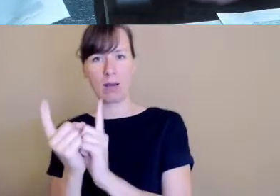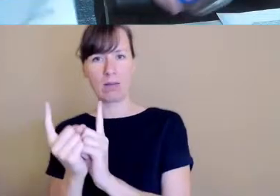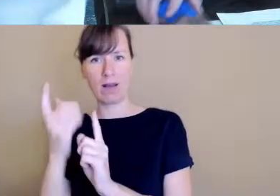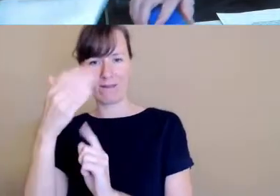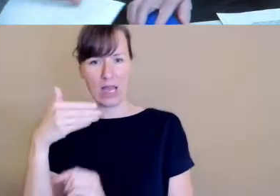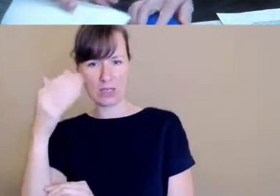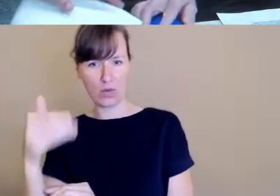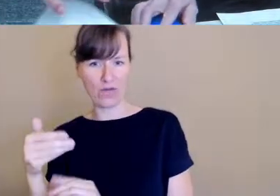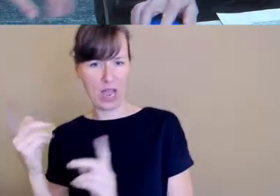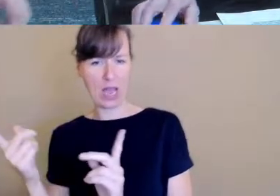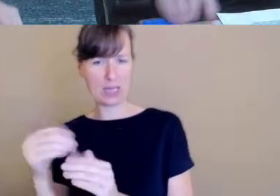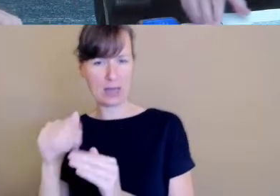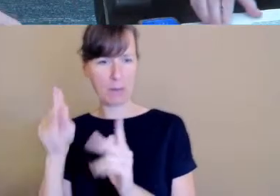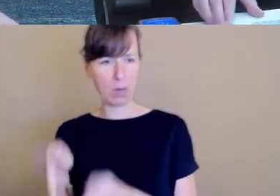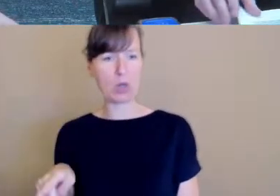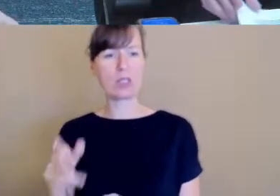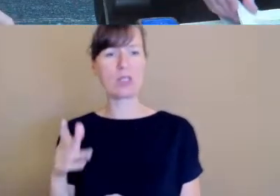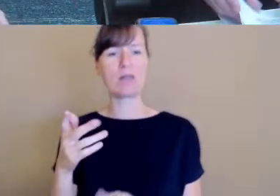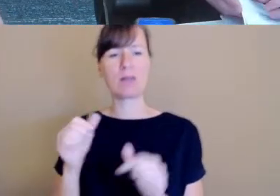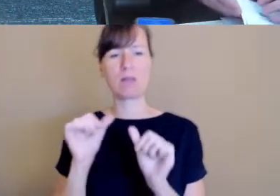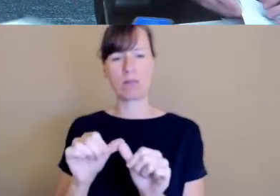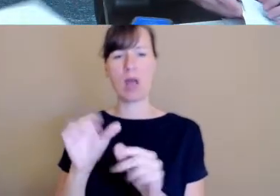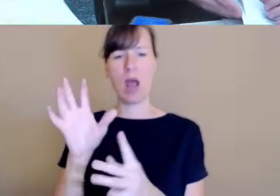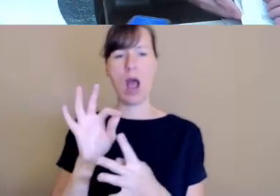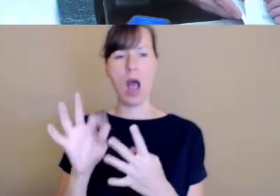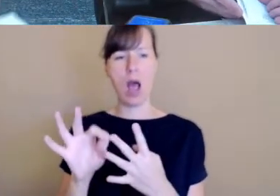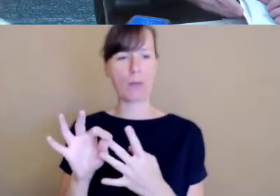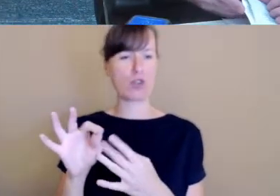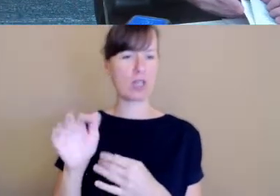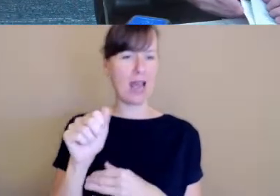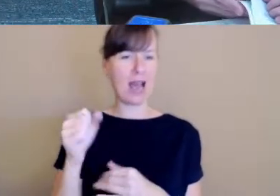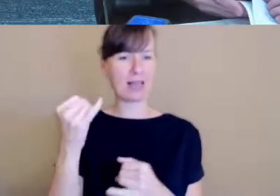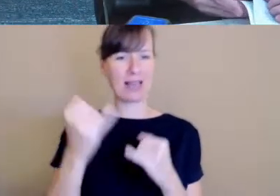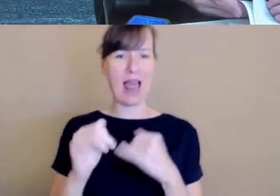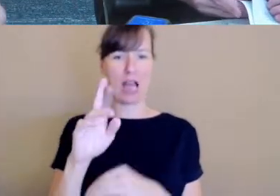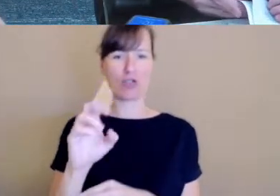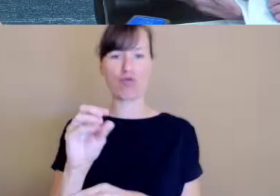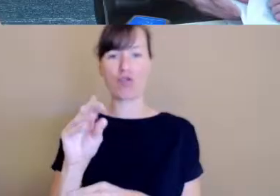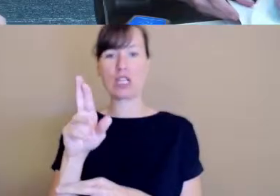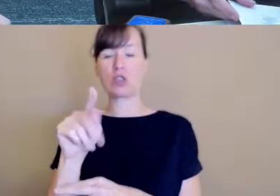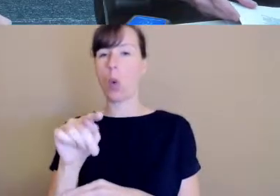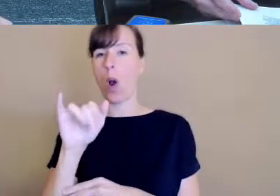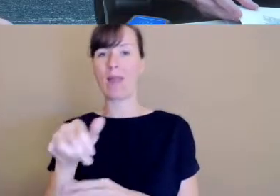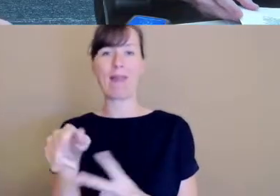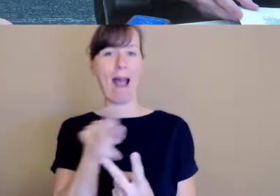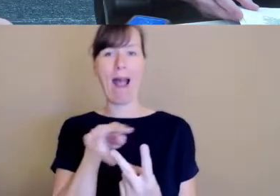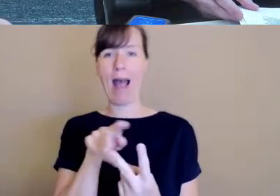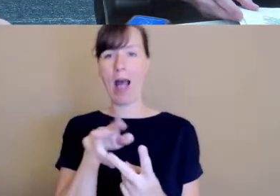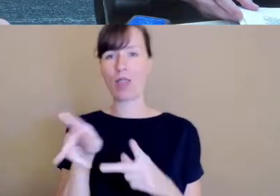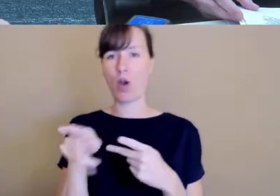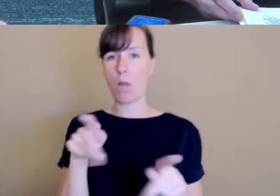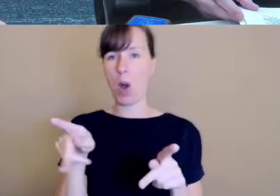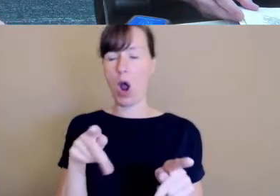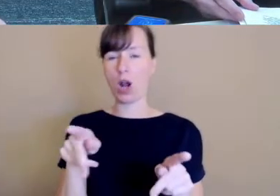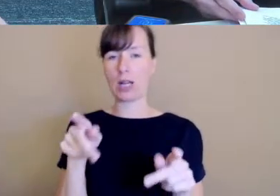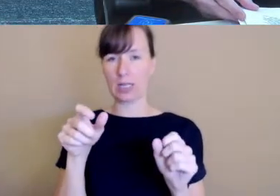in review, just sort of as a matter of course. The three things that are